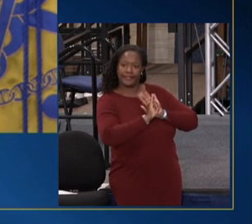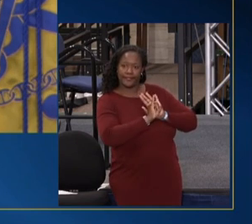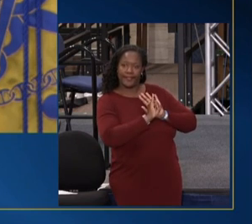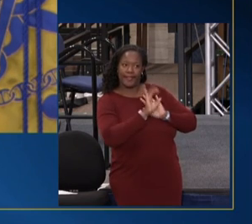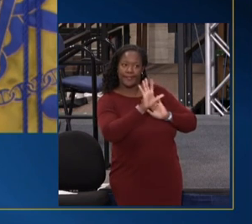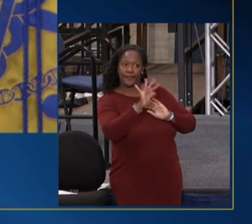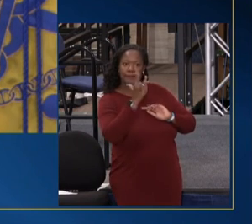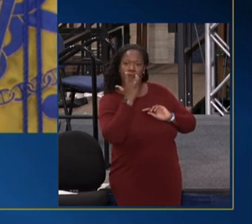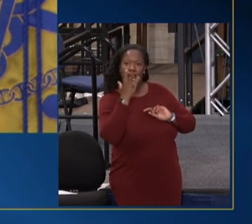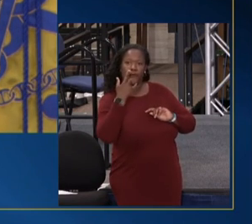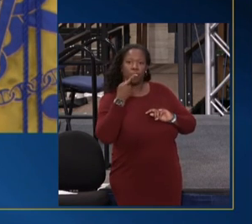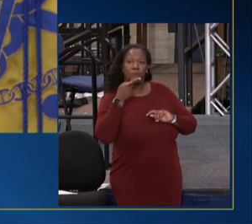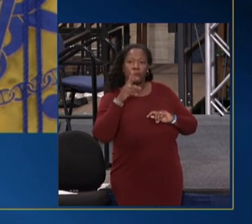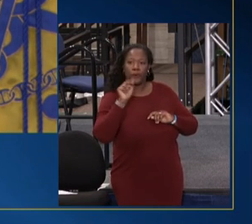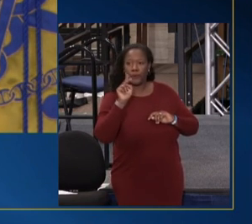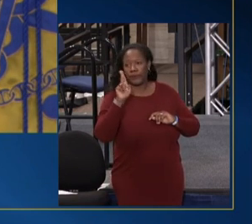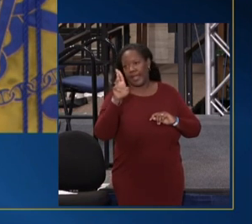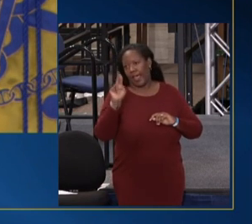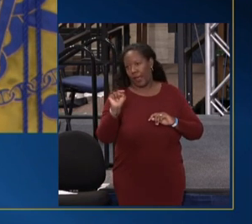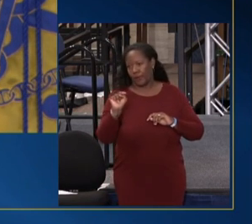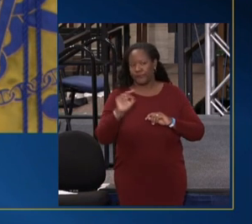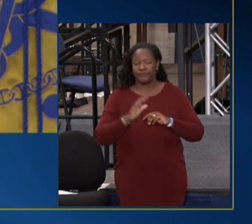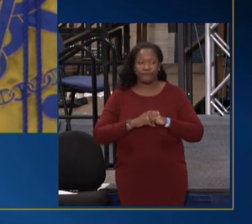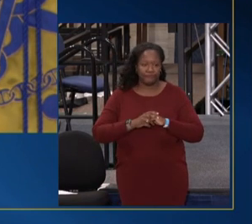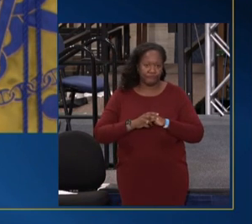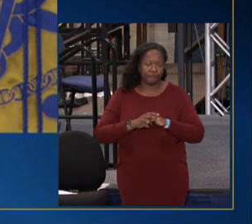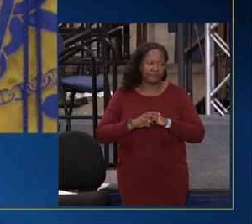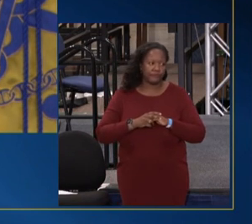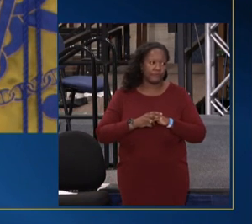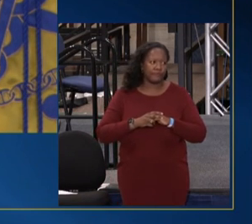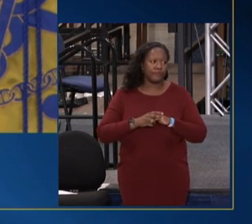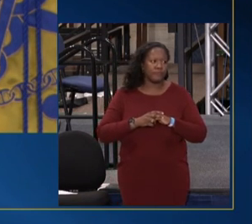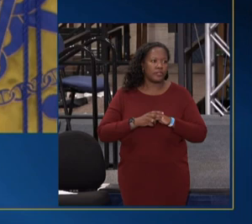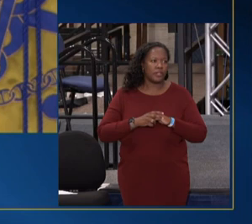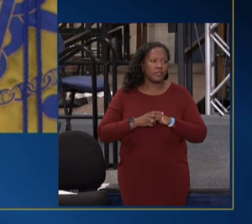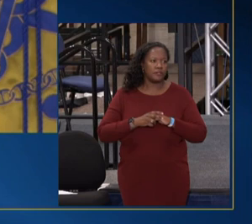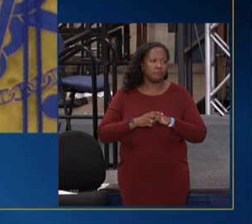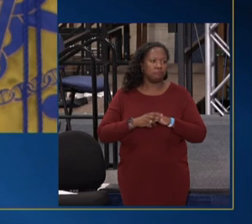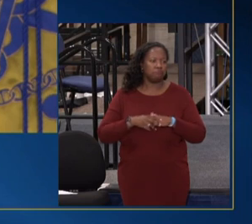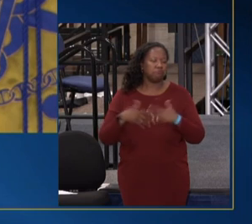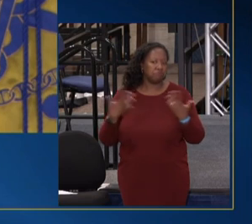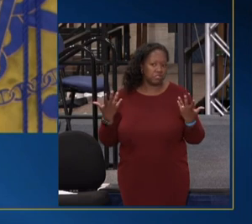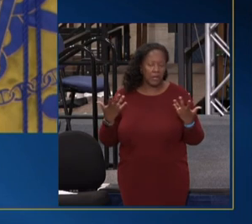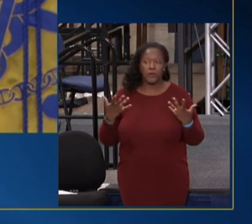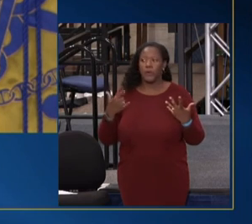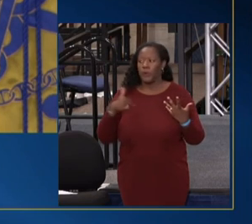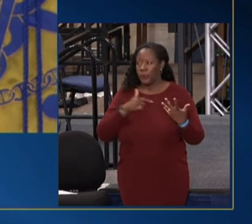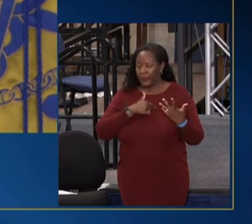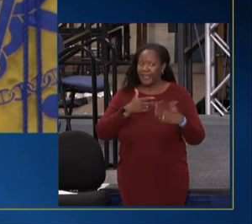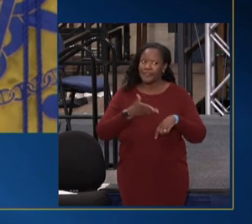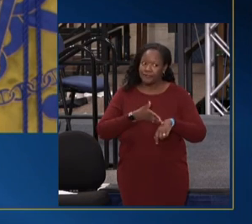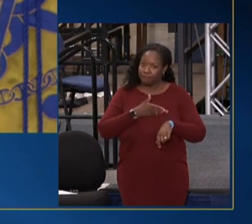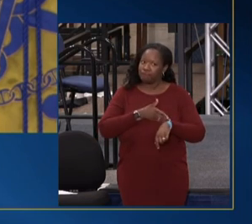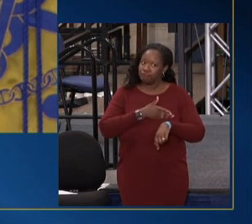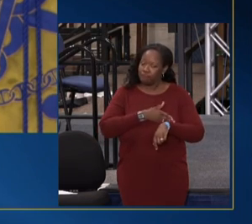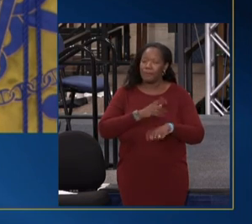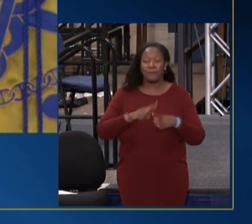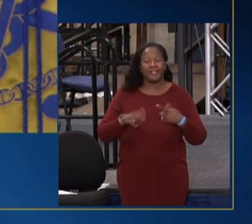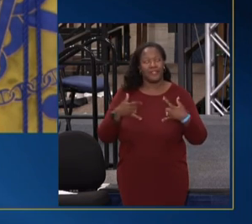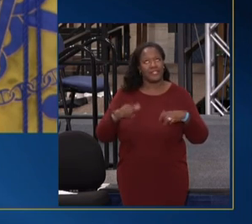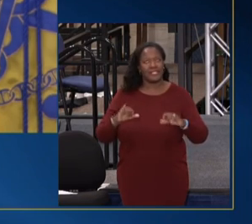what their pronouns are, how they identify in those settings. So we've covered a lot of ground. There is a lot more to